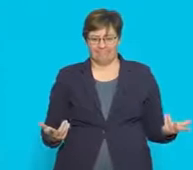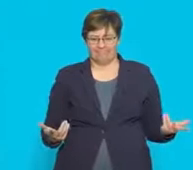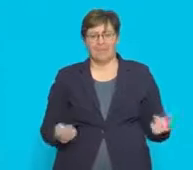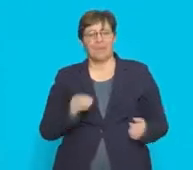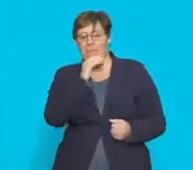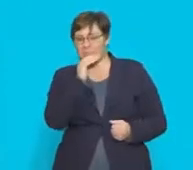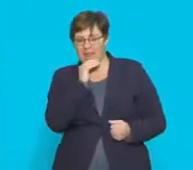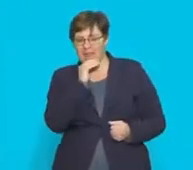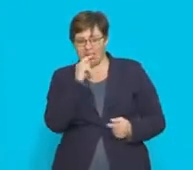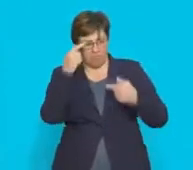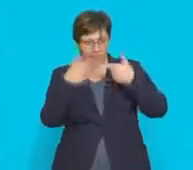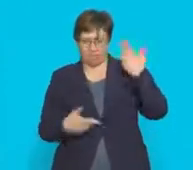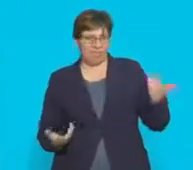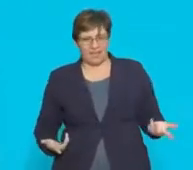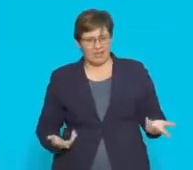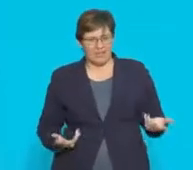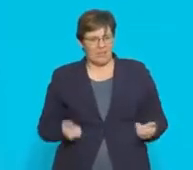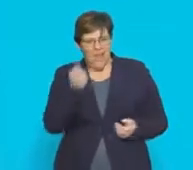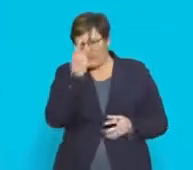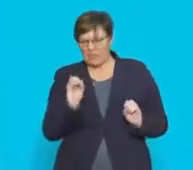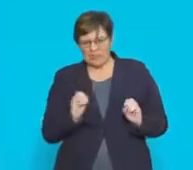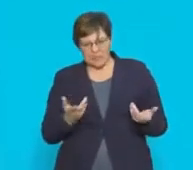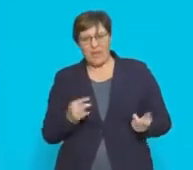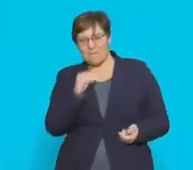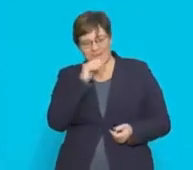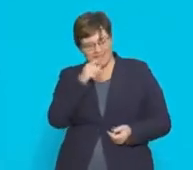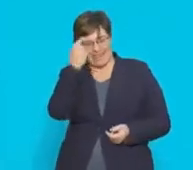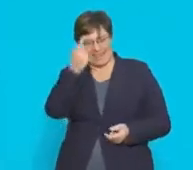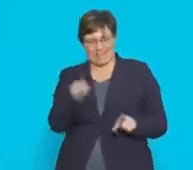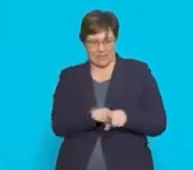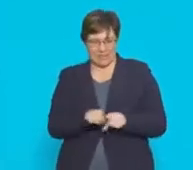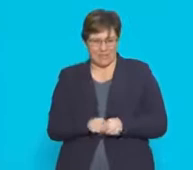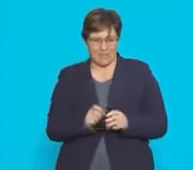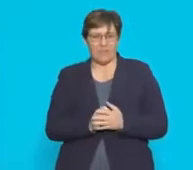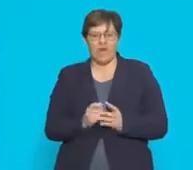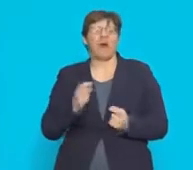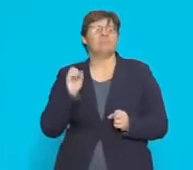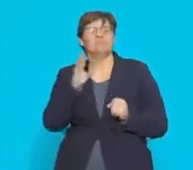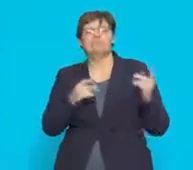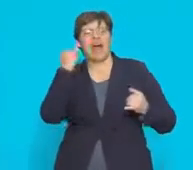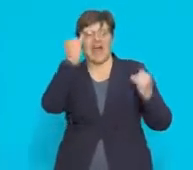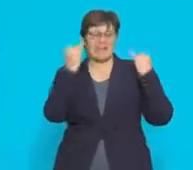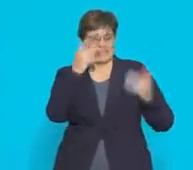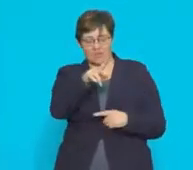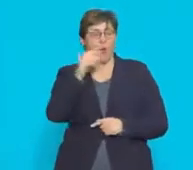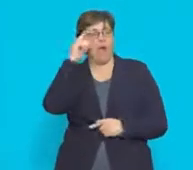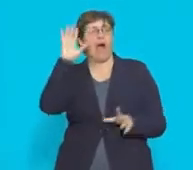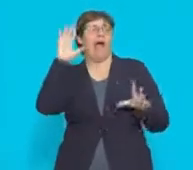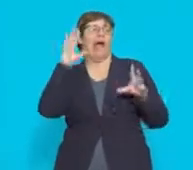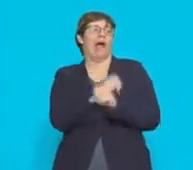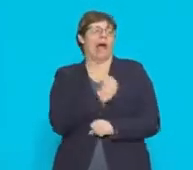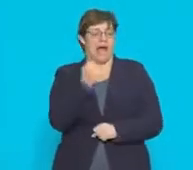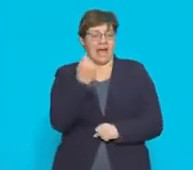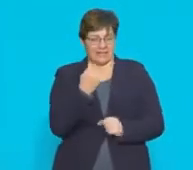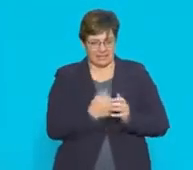really not make sense. So that's one of the ways you can look at this, guys. I'm just really trying to throw out the things that I'm thinking, which